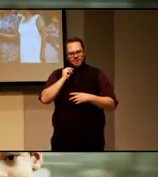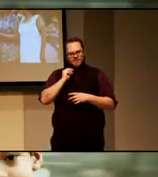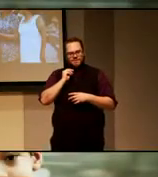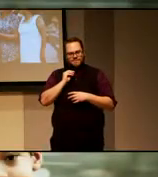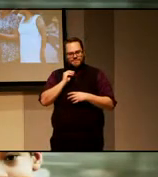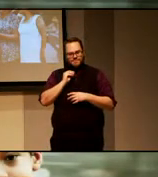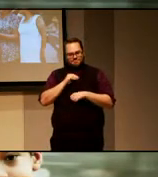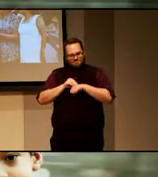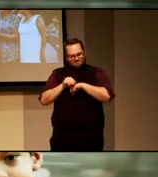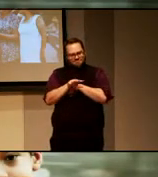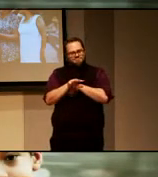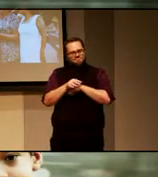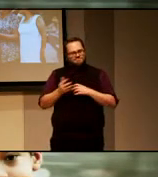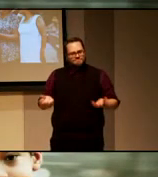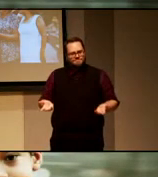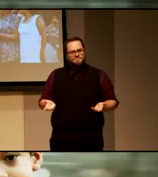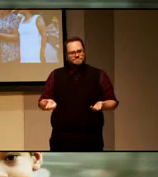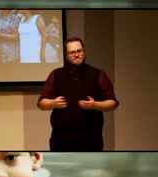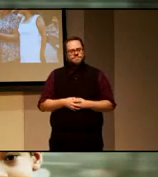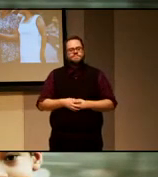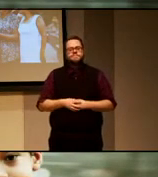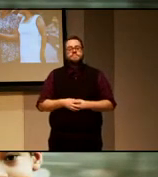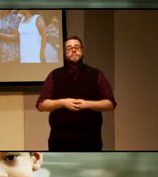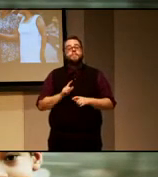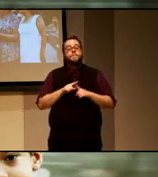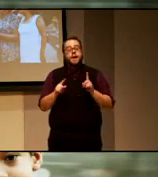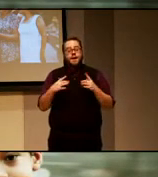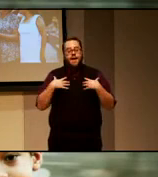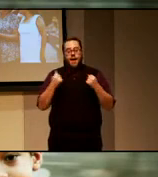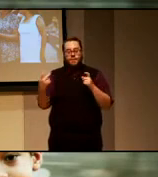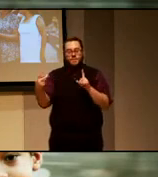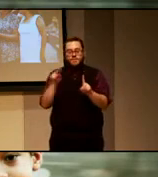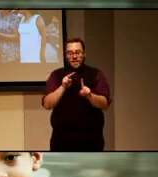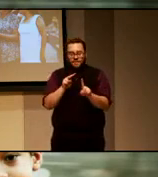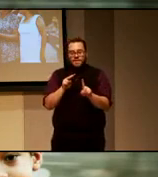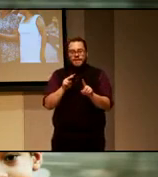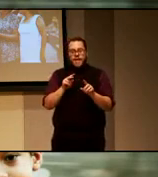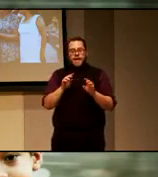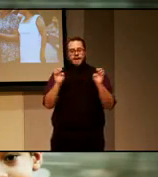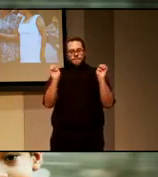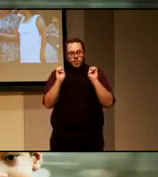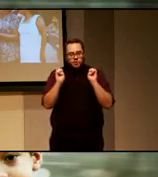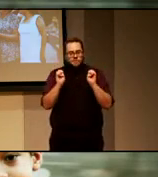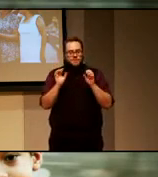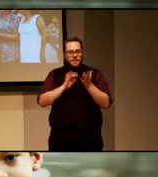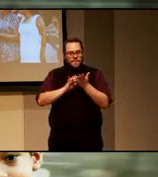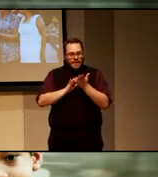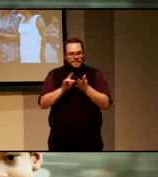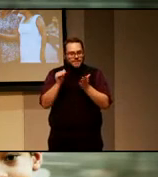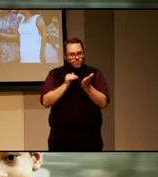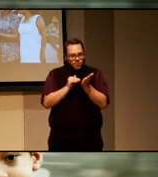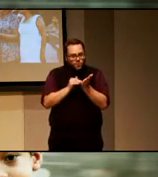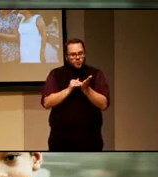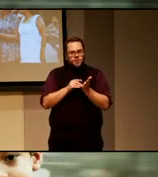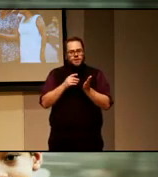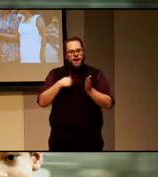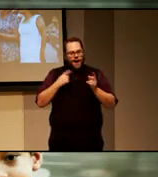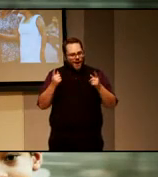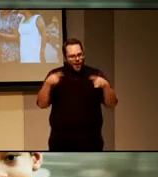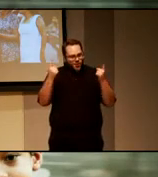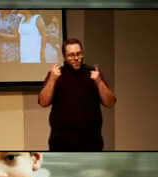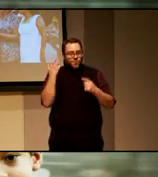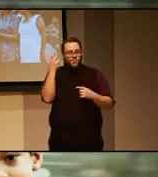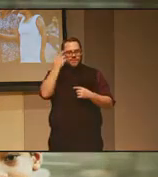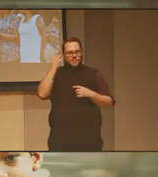that you have had. But I argue from a health standpoint, and as an emergency medicine physician, the reason to act on